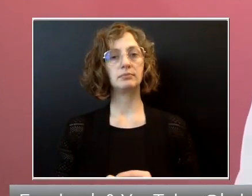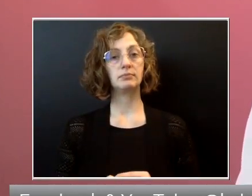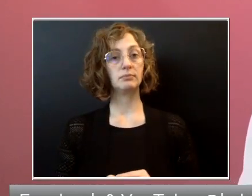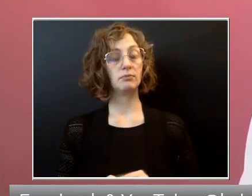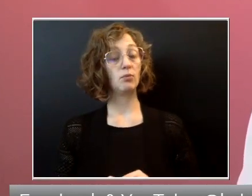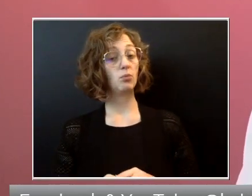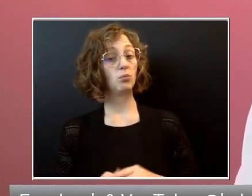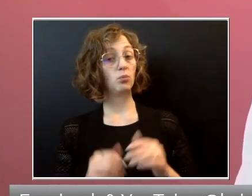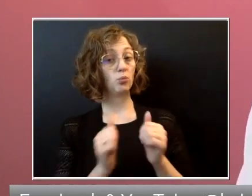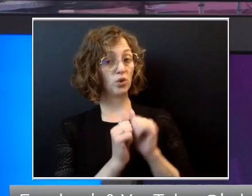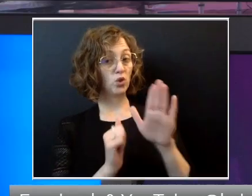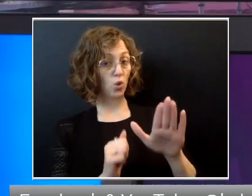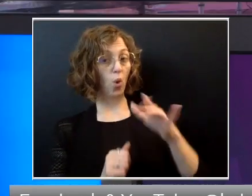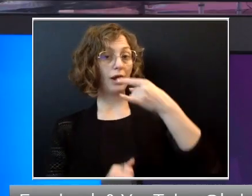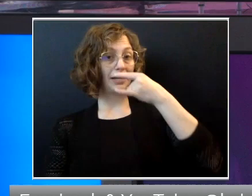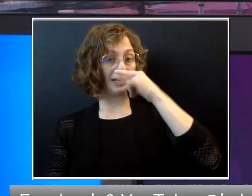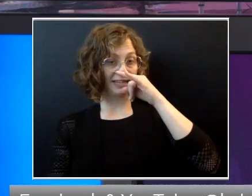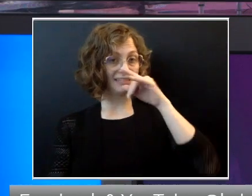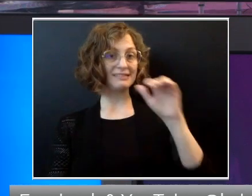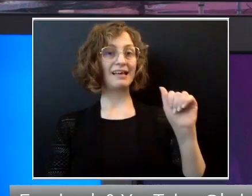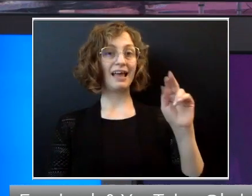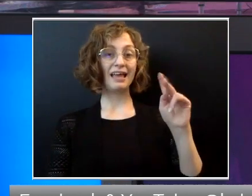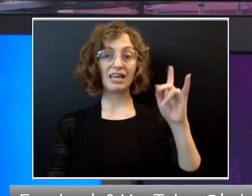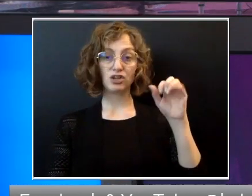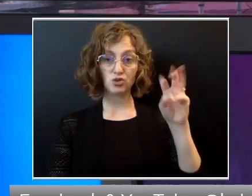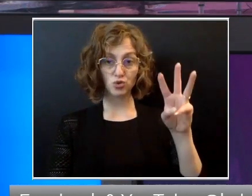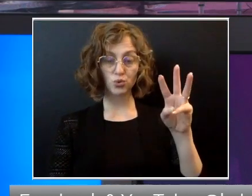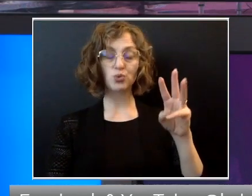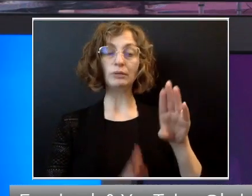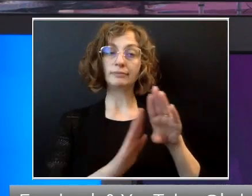Andrew manifested disease at a pretty young age. Yes.